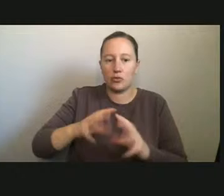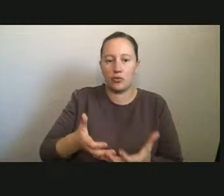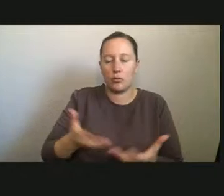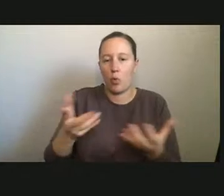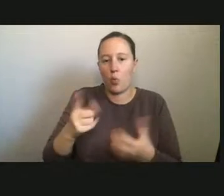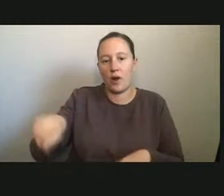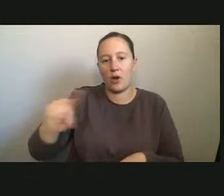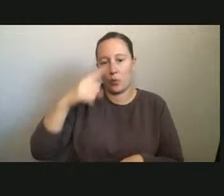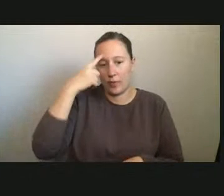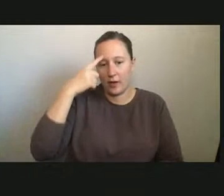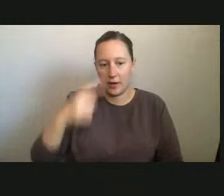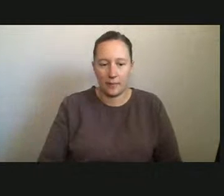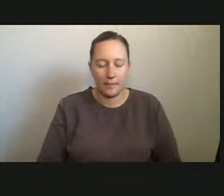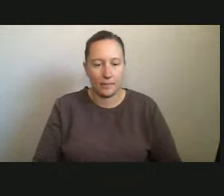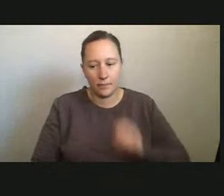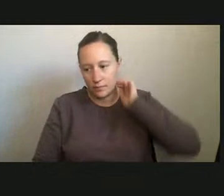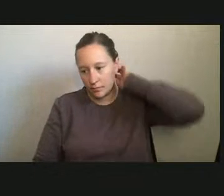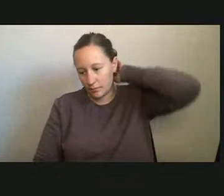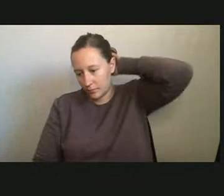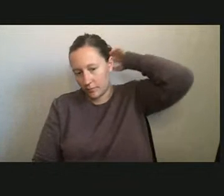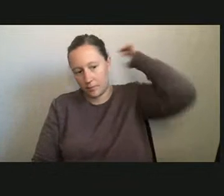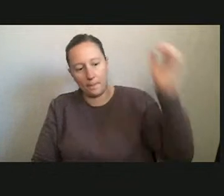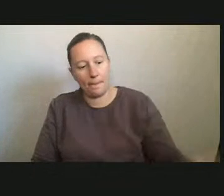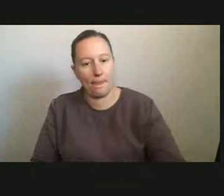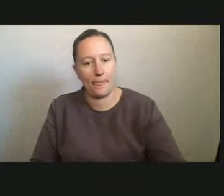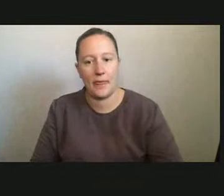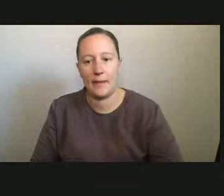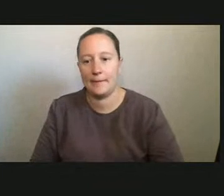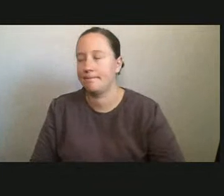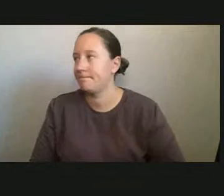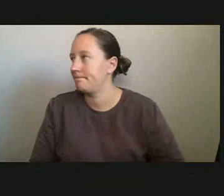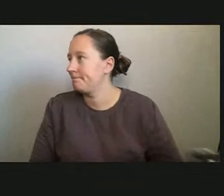this one? Put your answer in the chat.